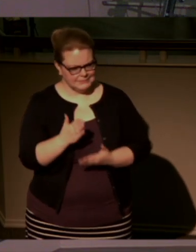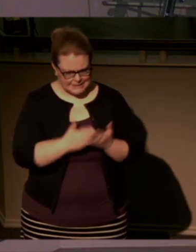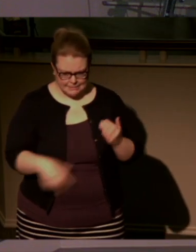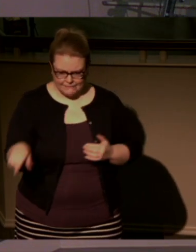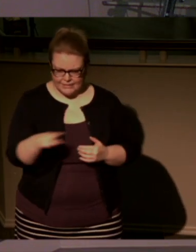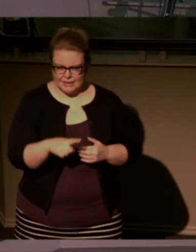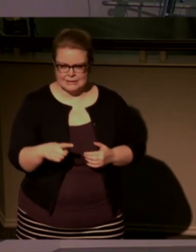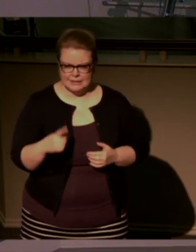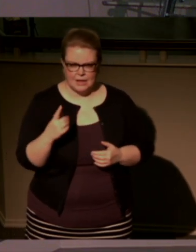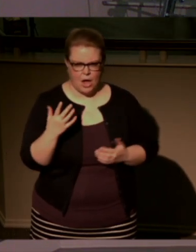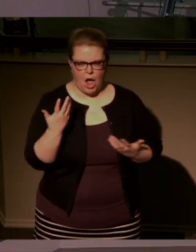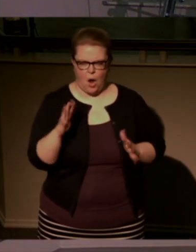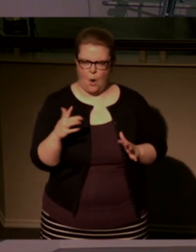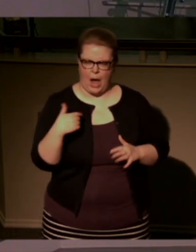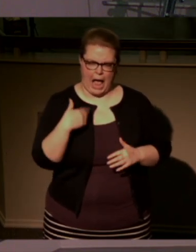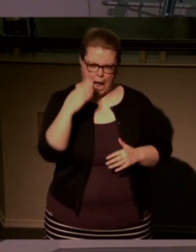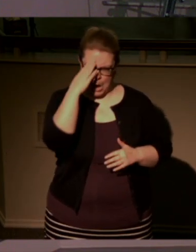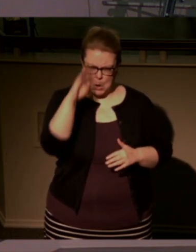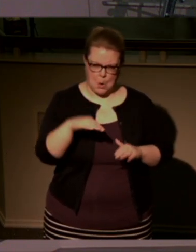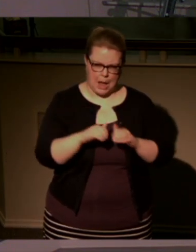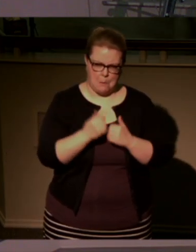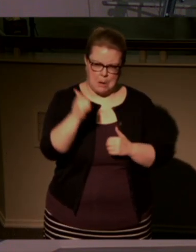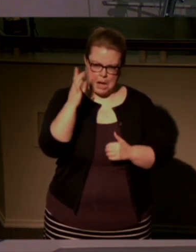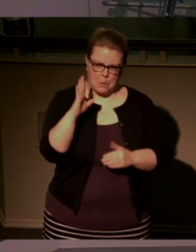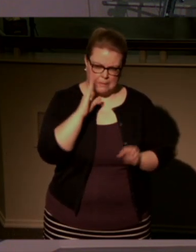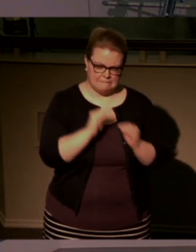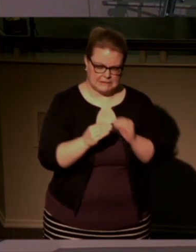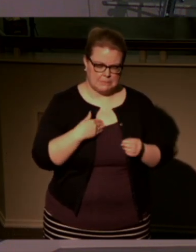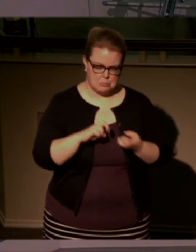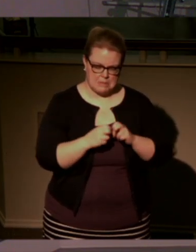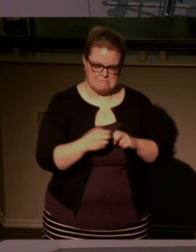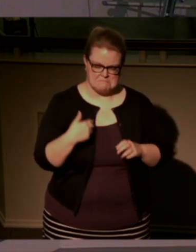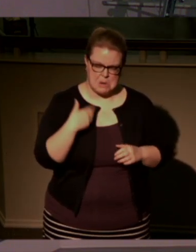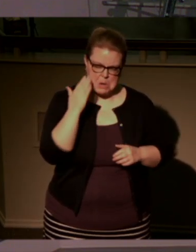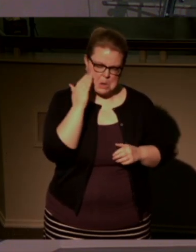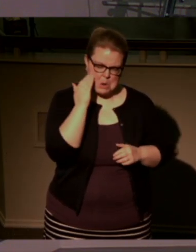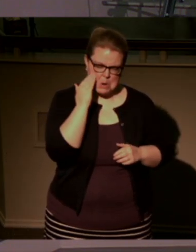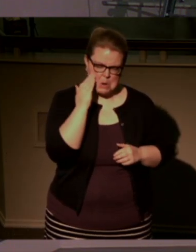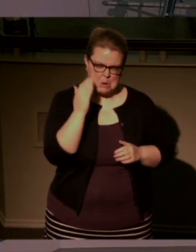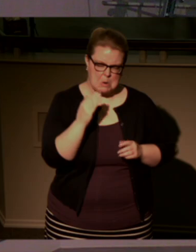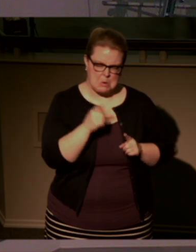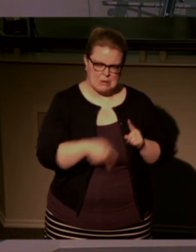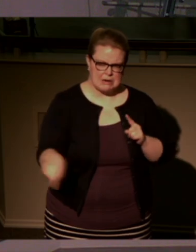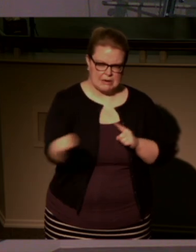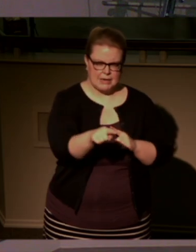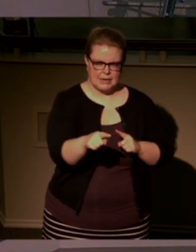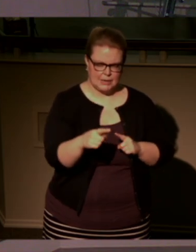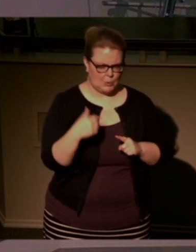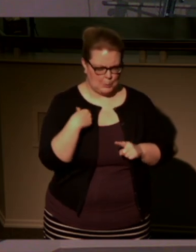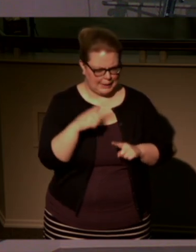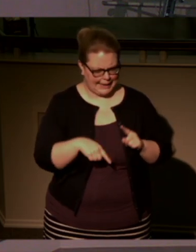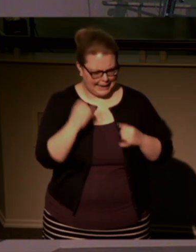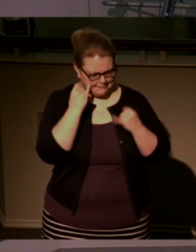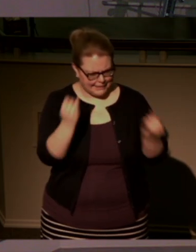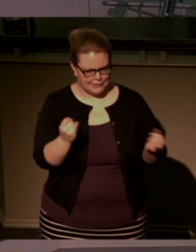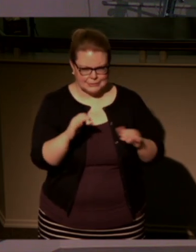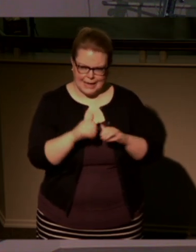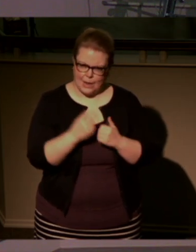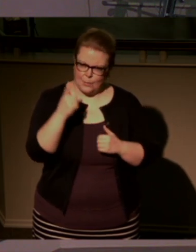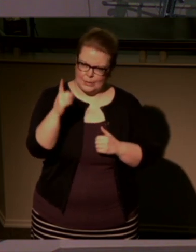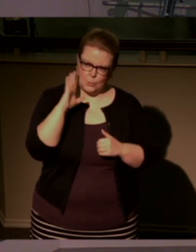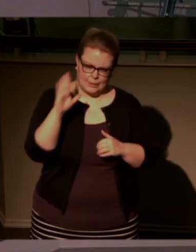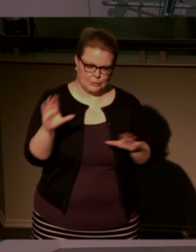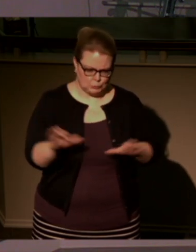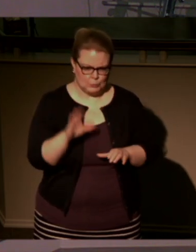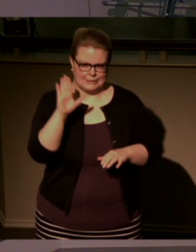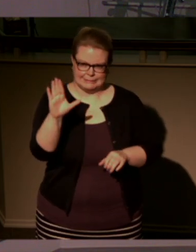we think God's going to do to get us out of the problem that we're having. And we can't even imagine the ways that God would